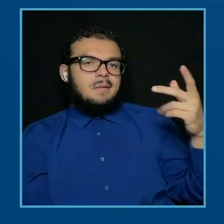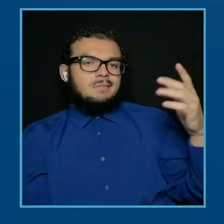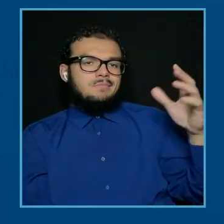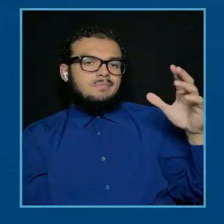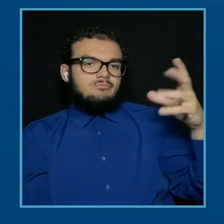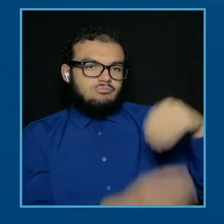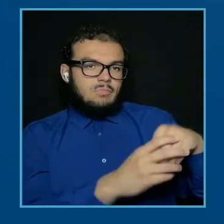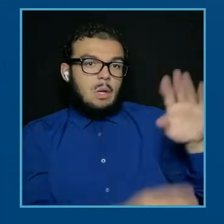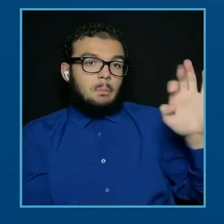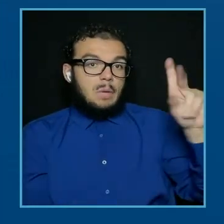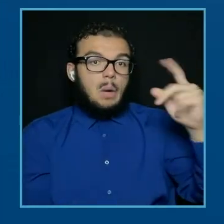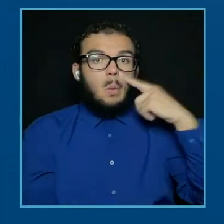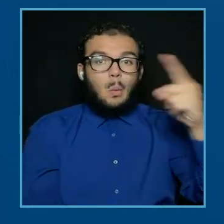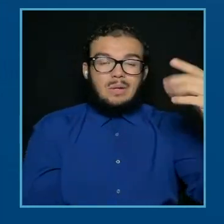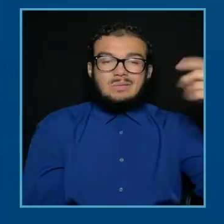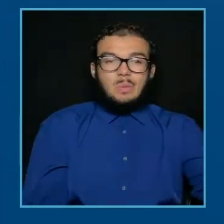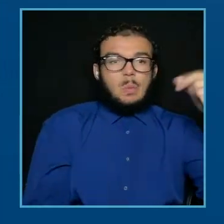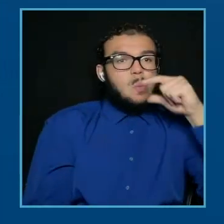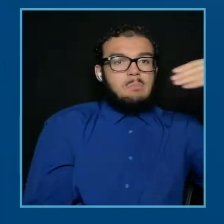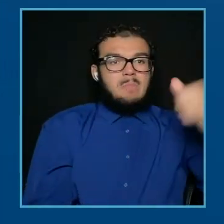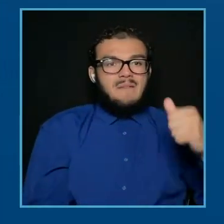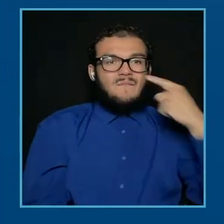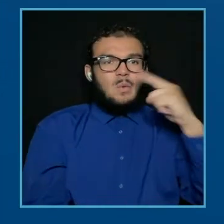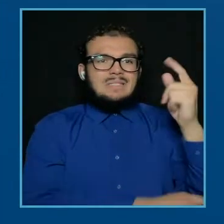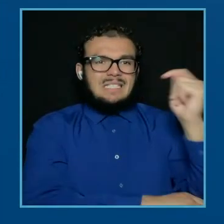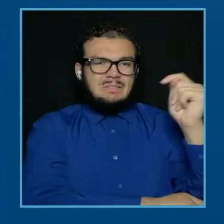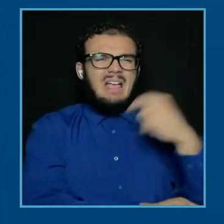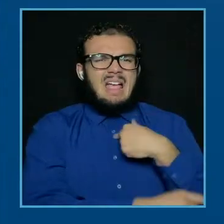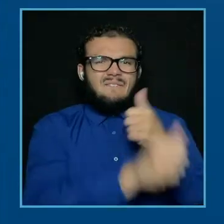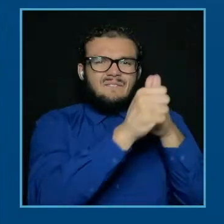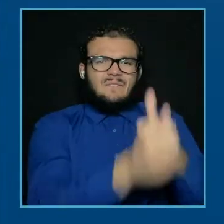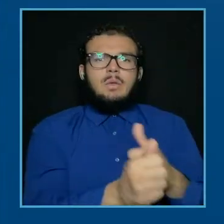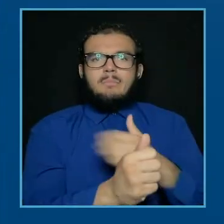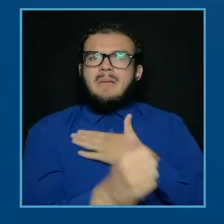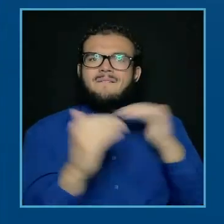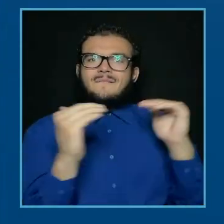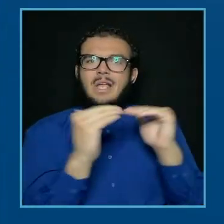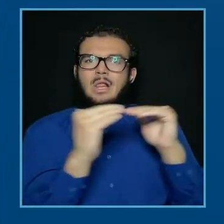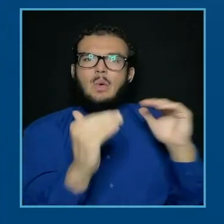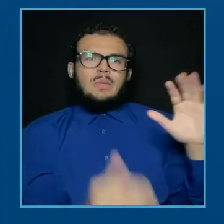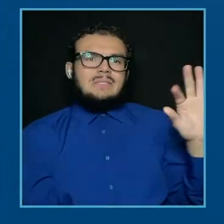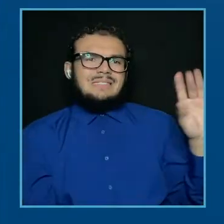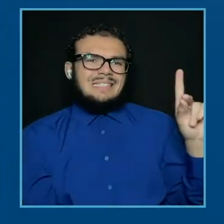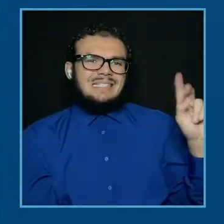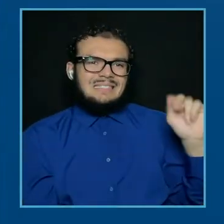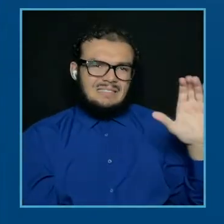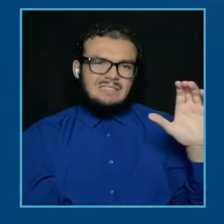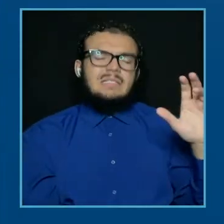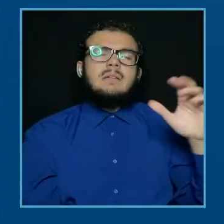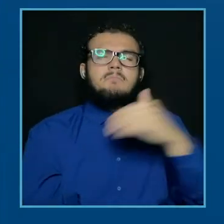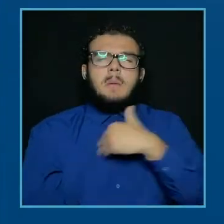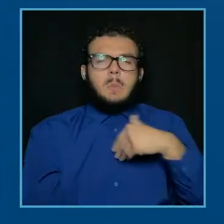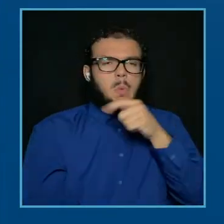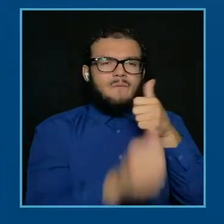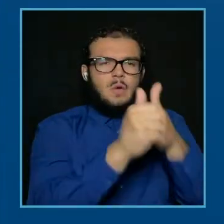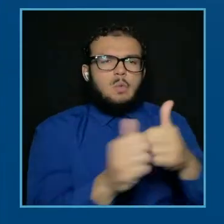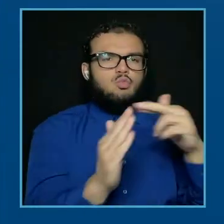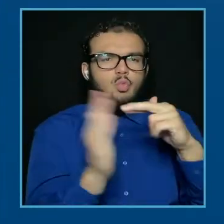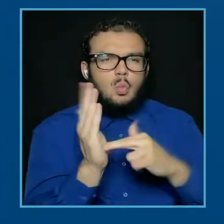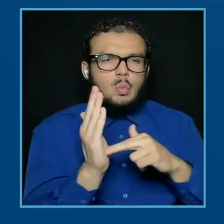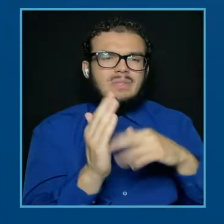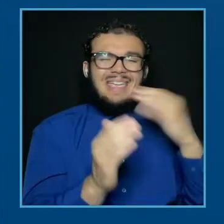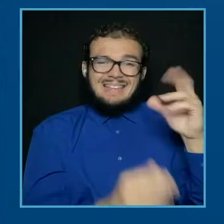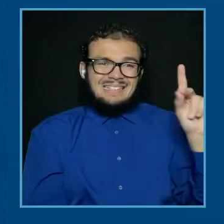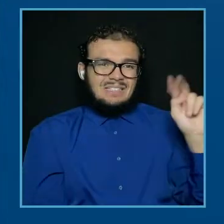his testimony, I'm going to go with my fellow DNC member who understands DNC rules and who understands that DNC